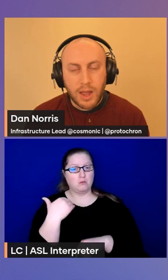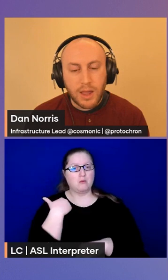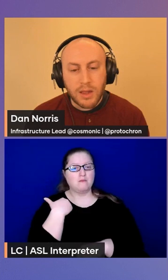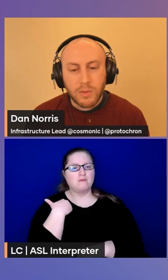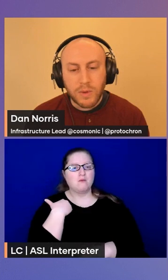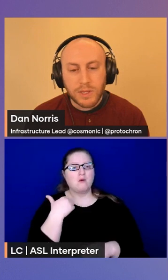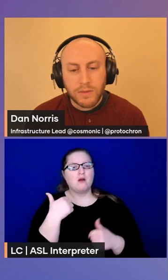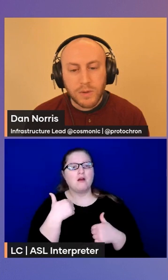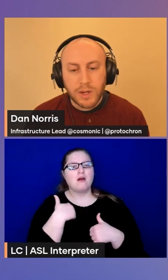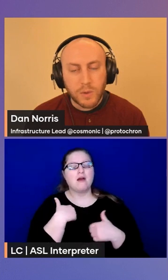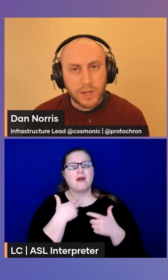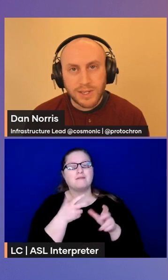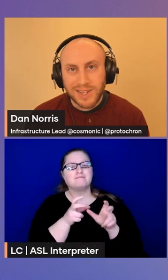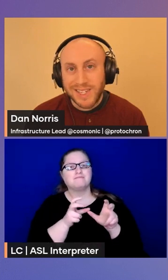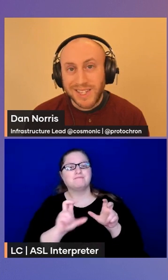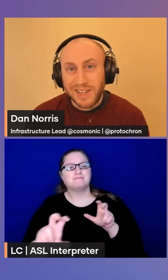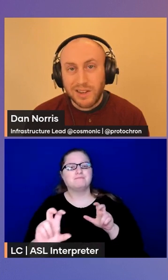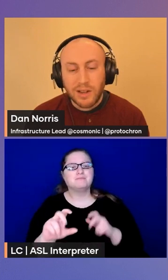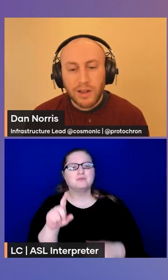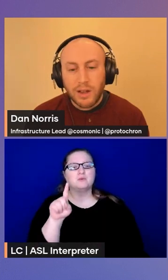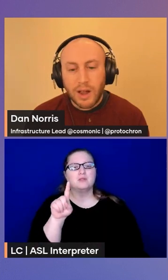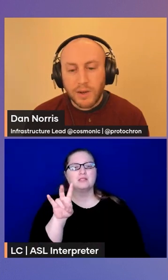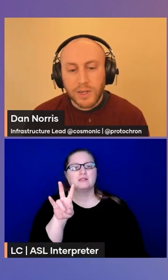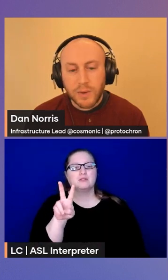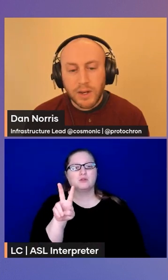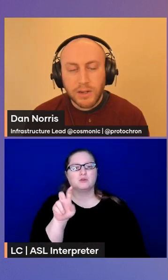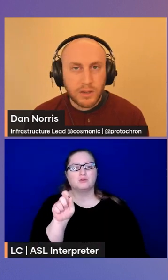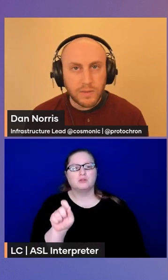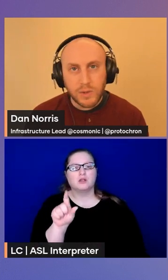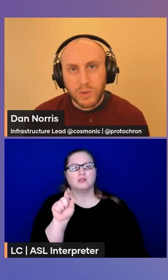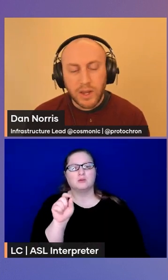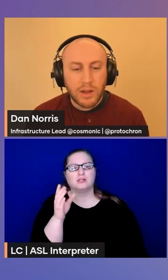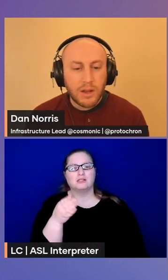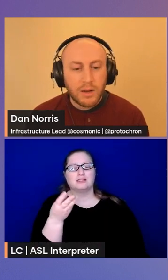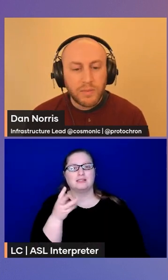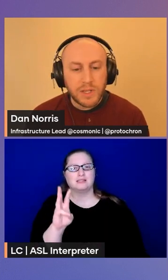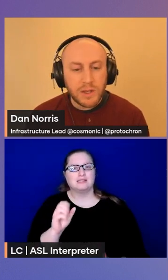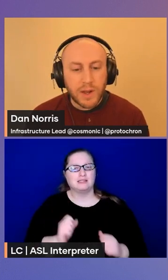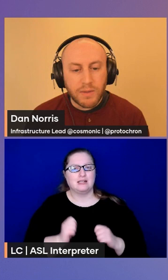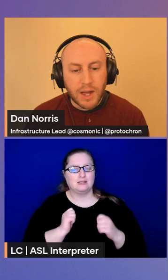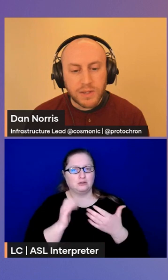allocate a 172.20/16 address range that gives you like